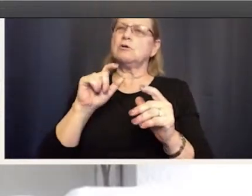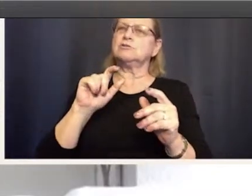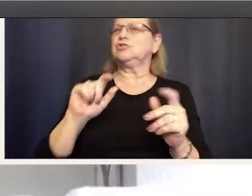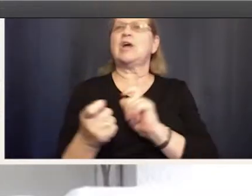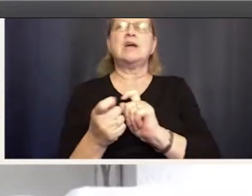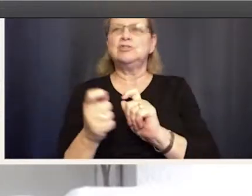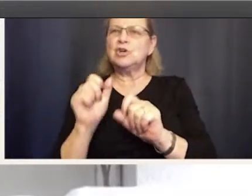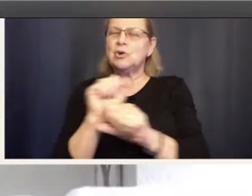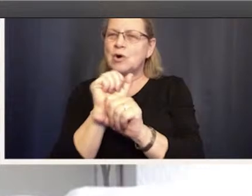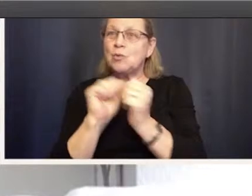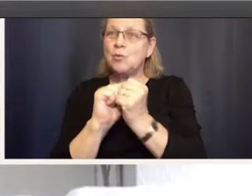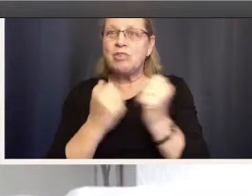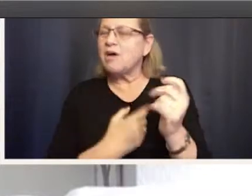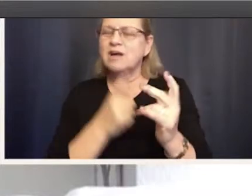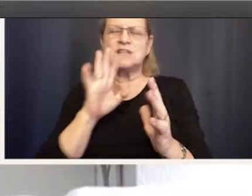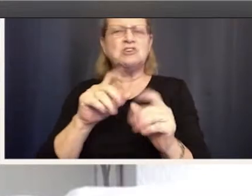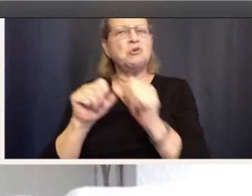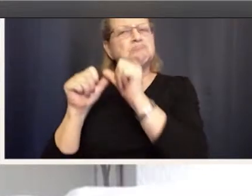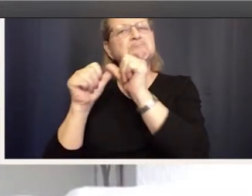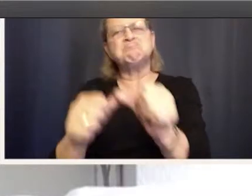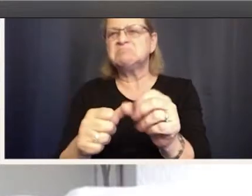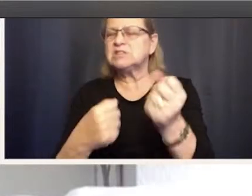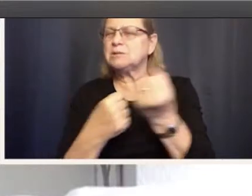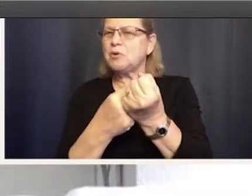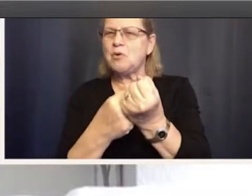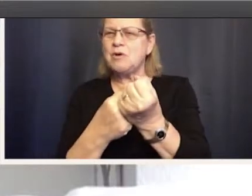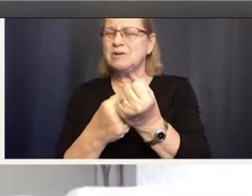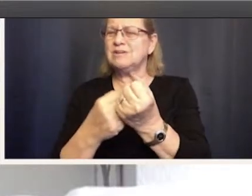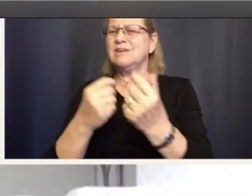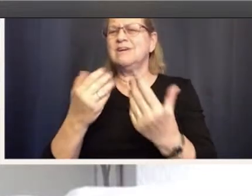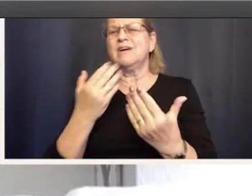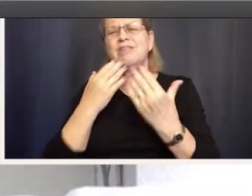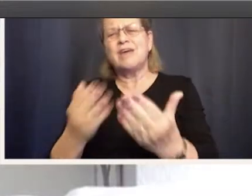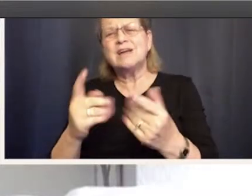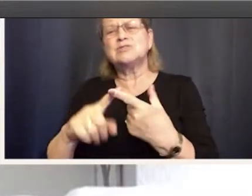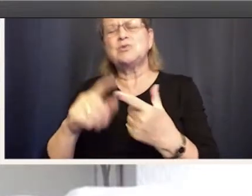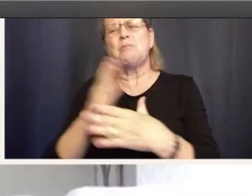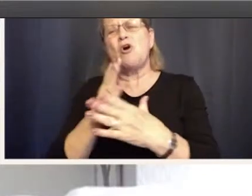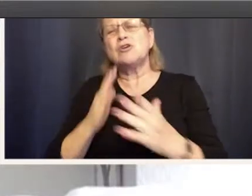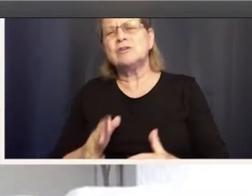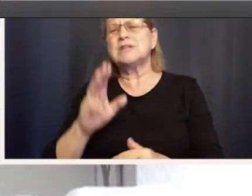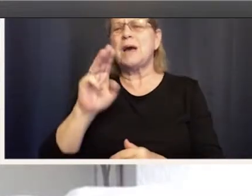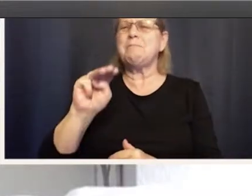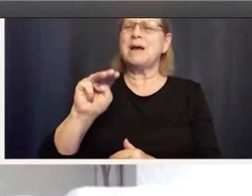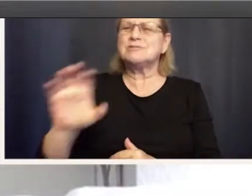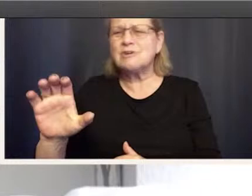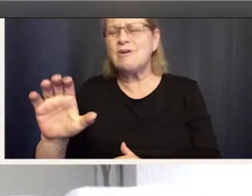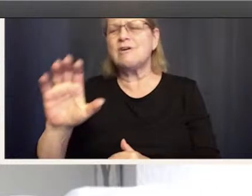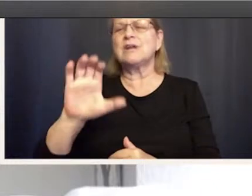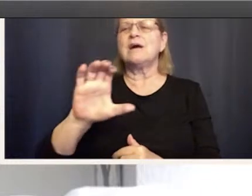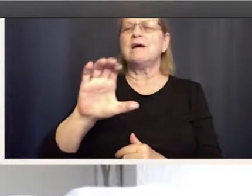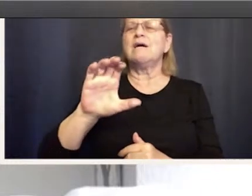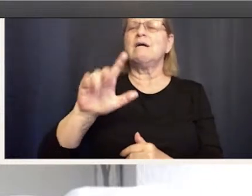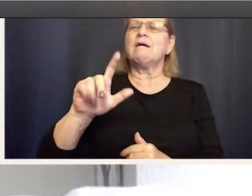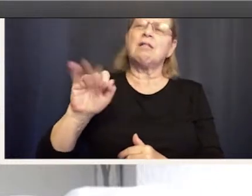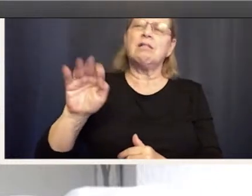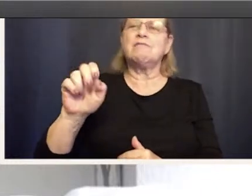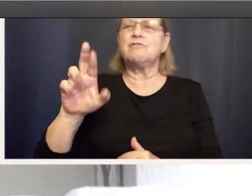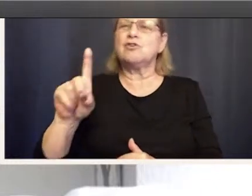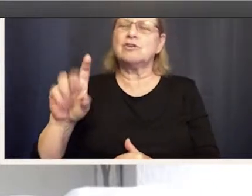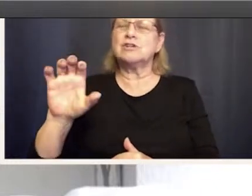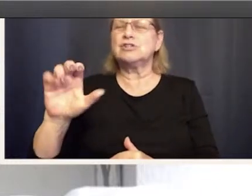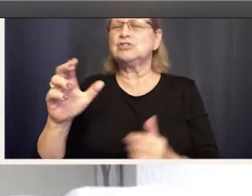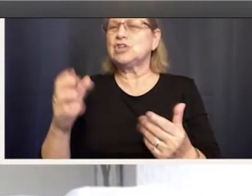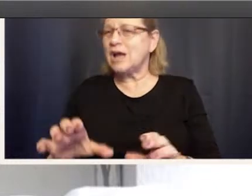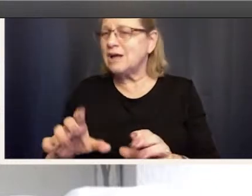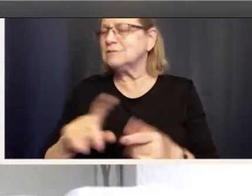us and for your steadfast support. Special thanks to our partners at MasterCard, Clifford Chance, and the New